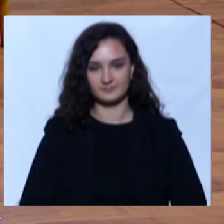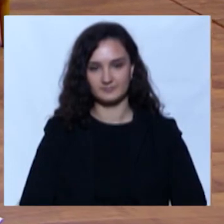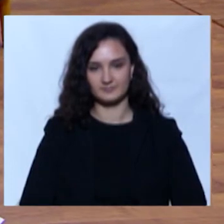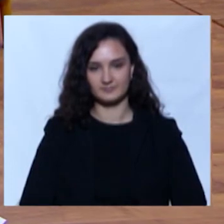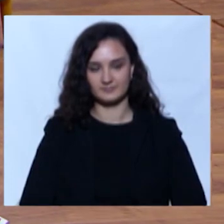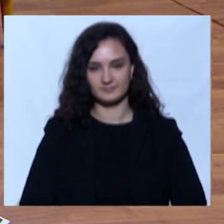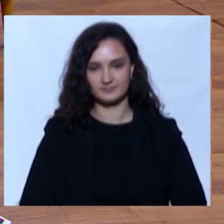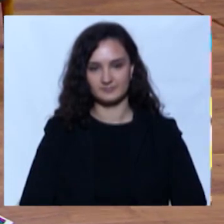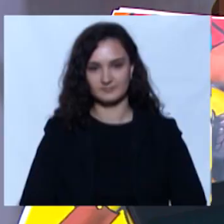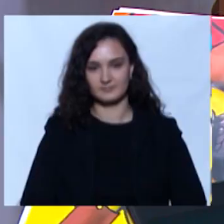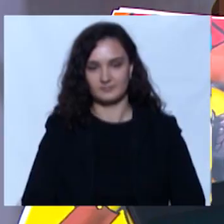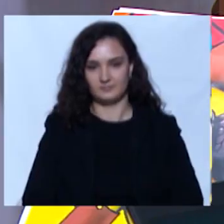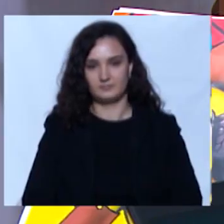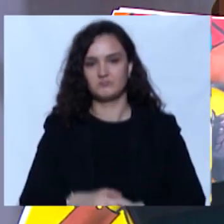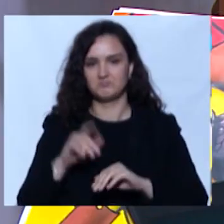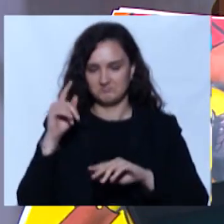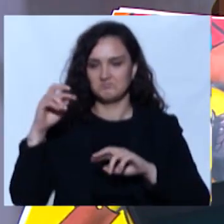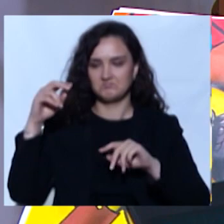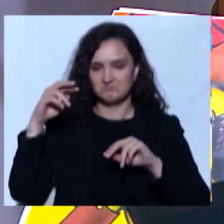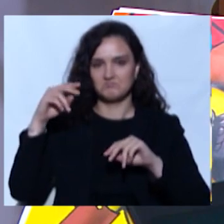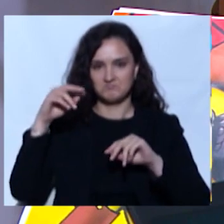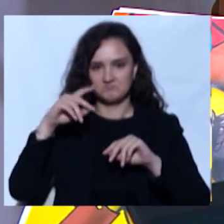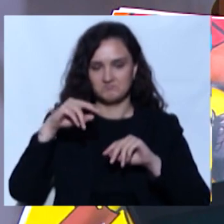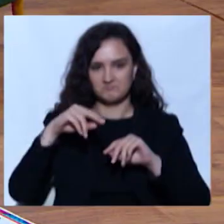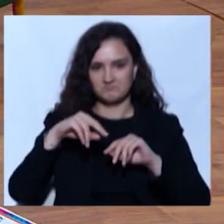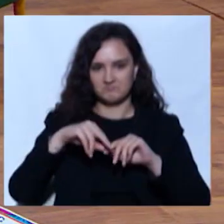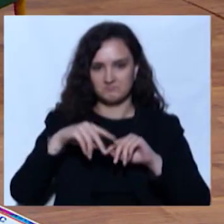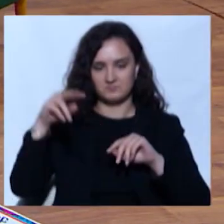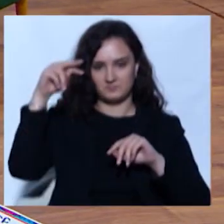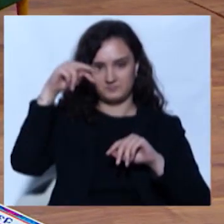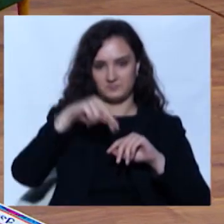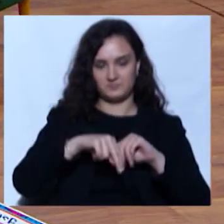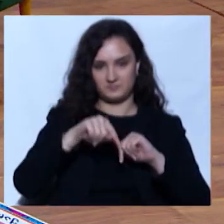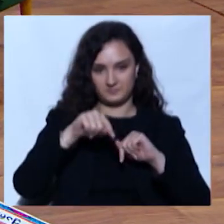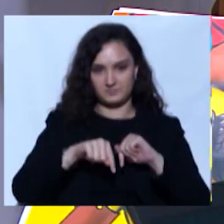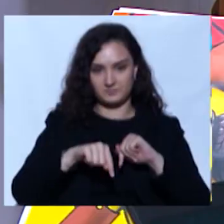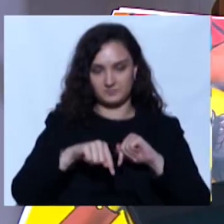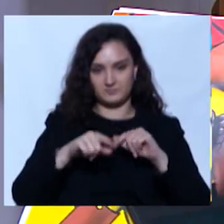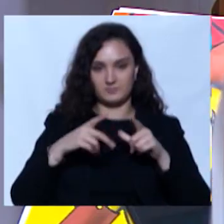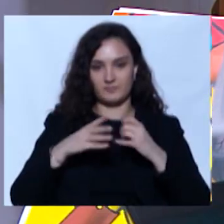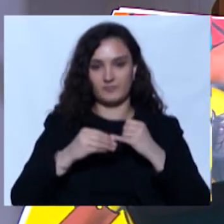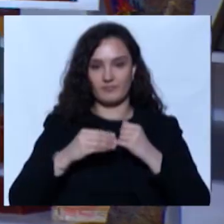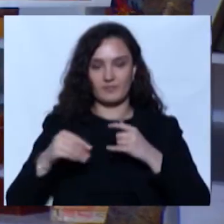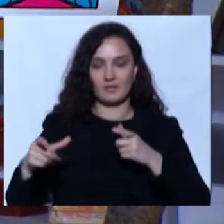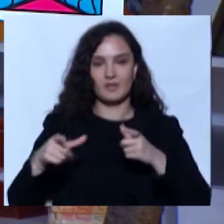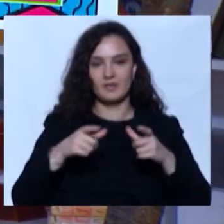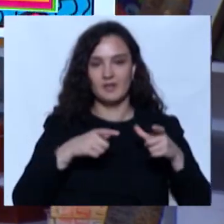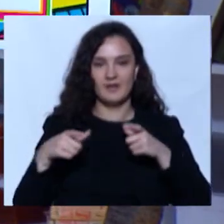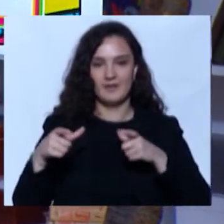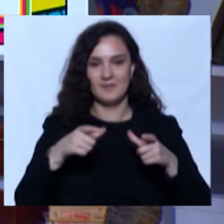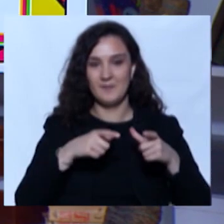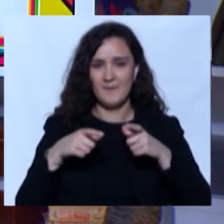Down and down he went until he plopped right into the lake.